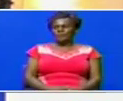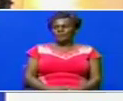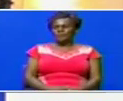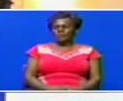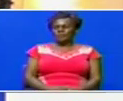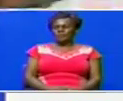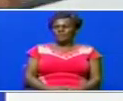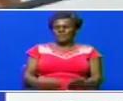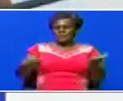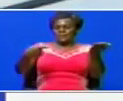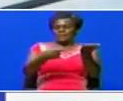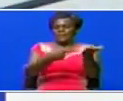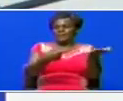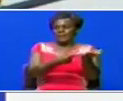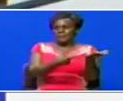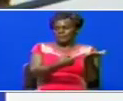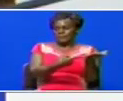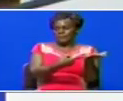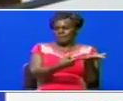Okay. Taita Taveta.